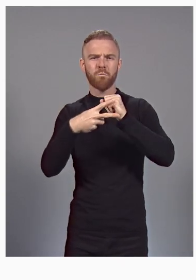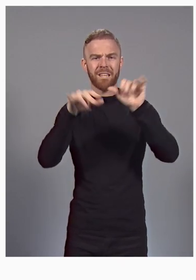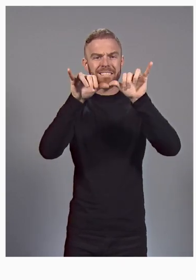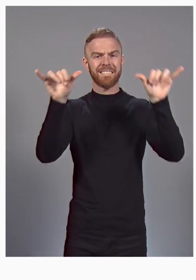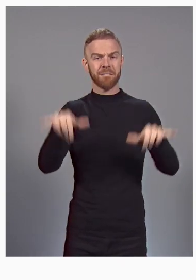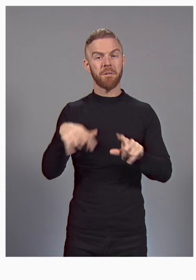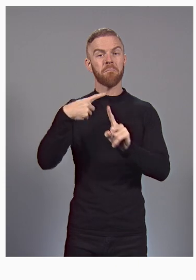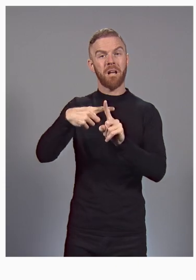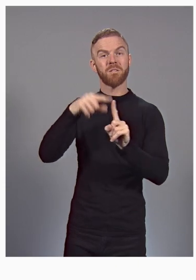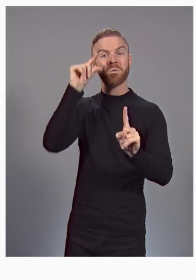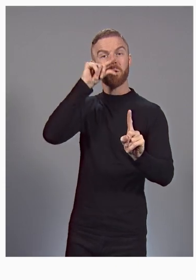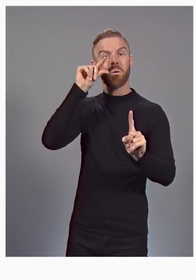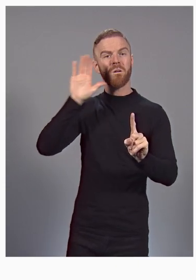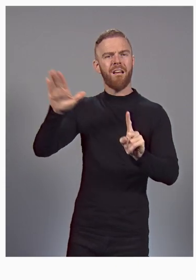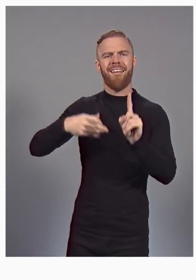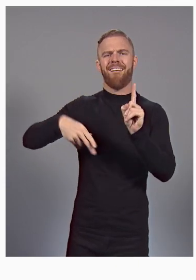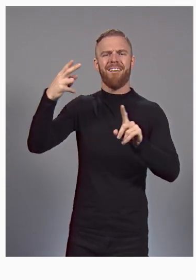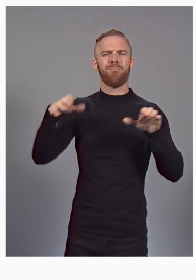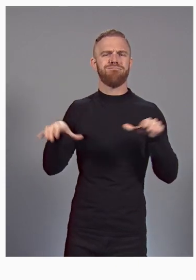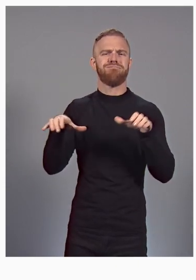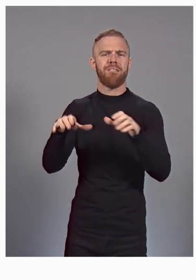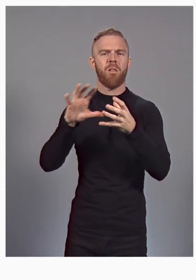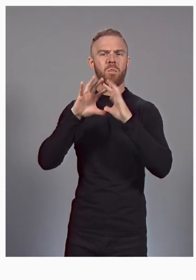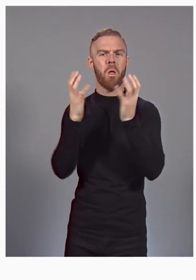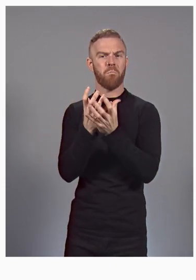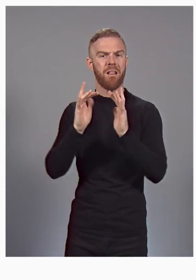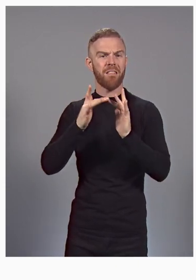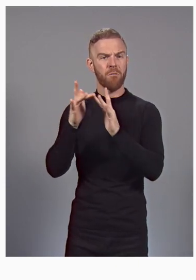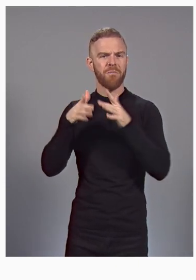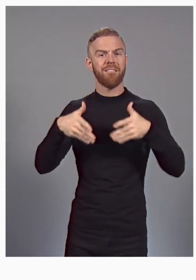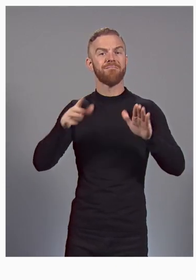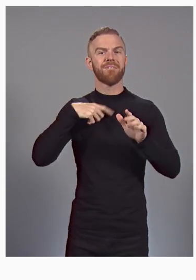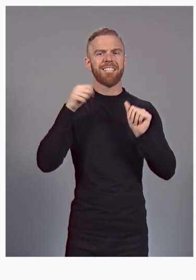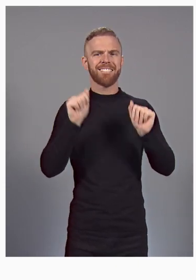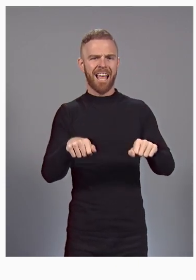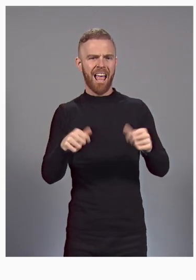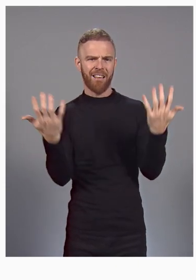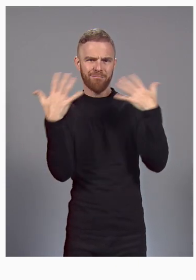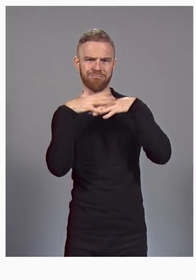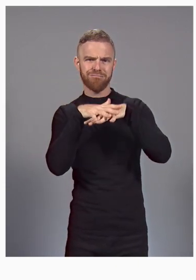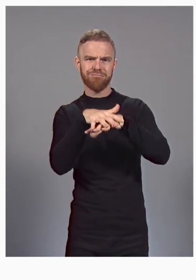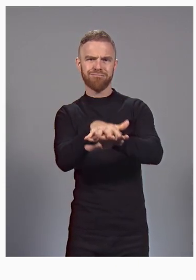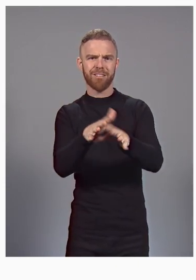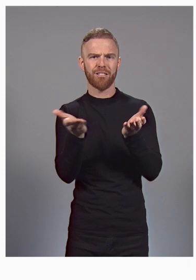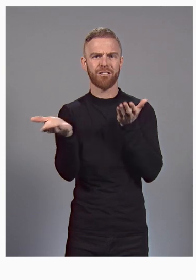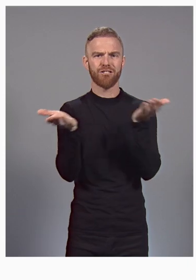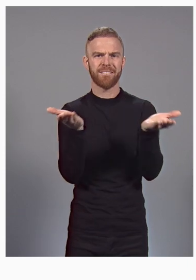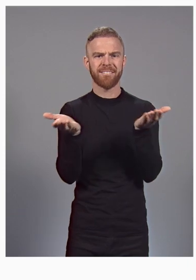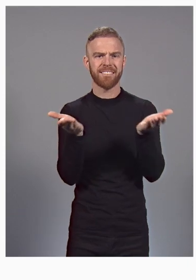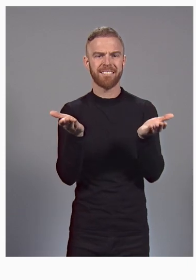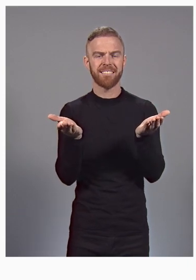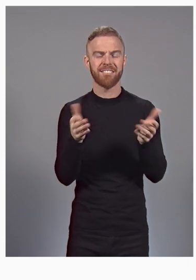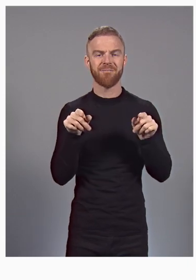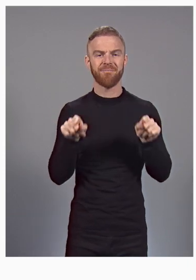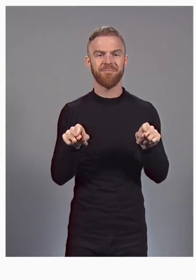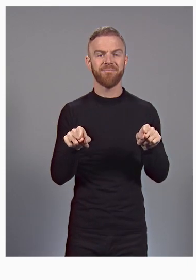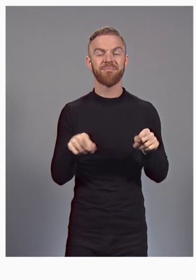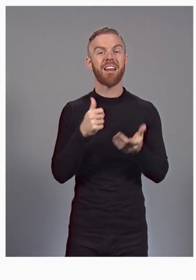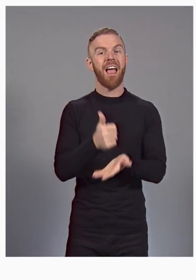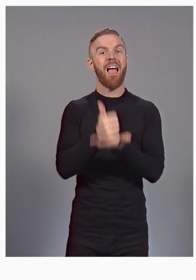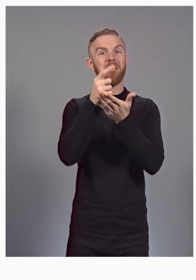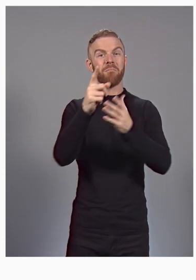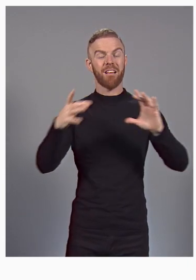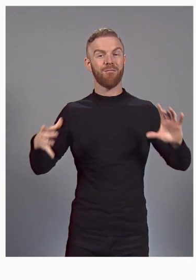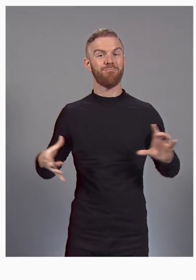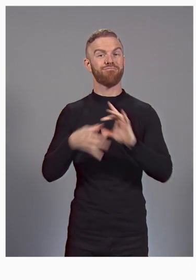network, allowing us to provide tightly integrated data services. And to help you unify your data across